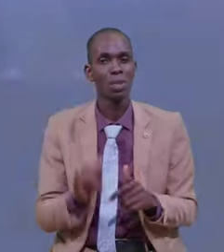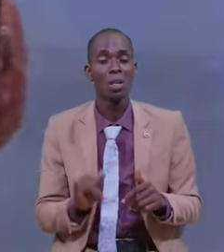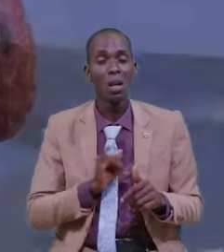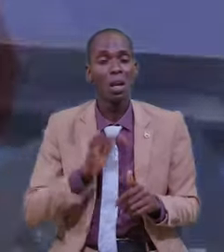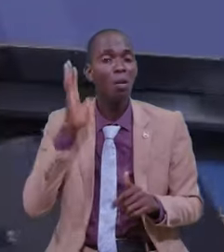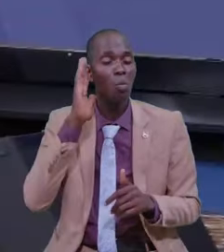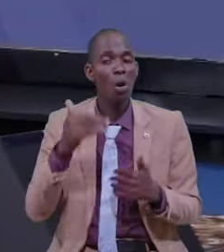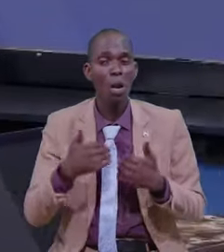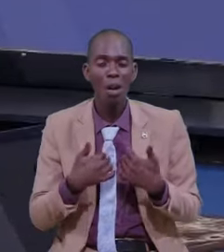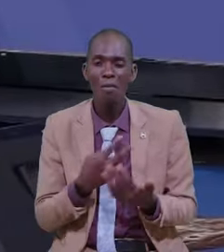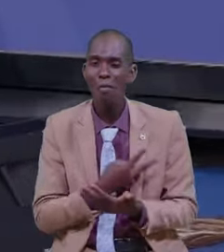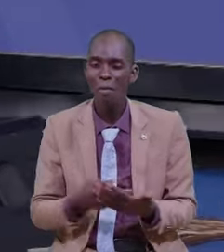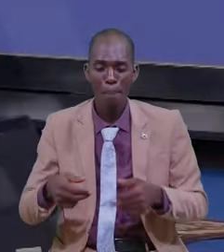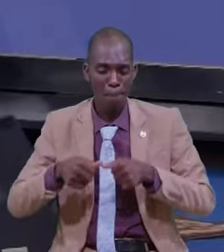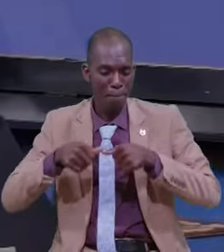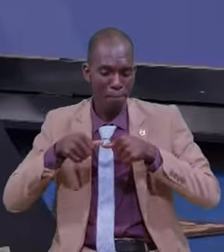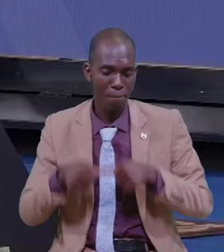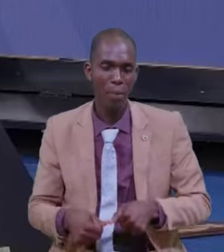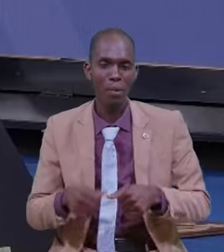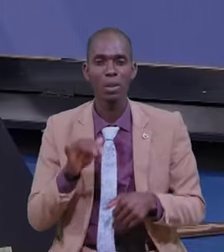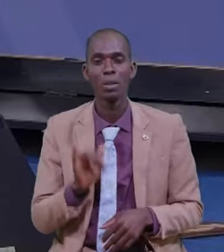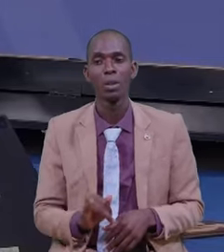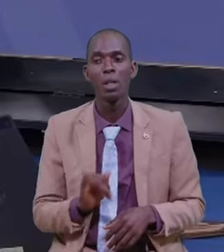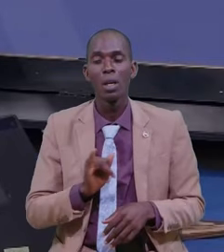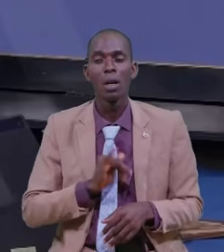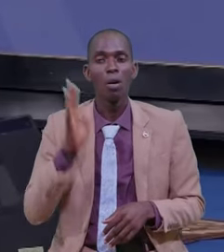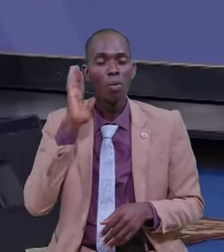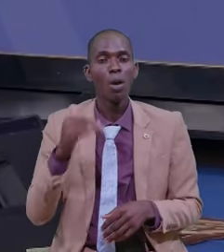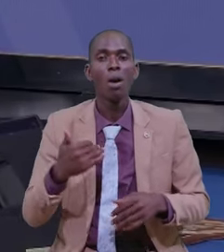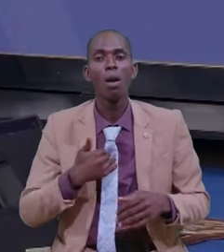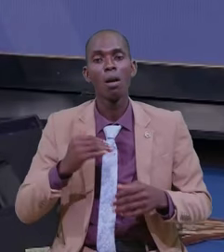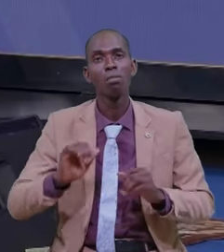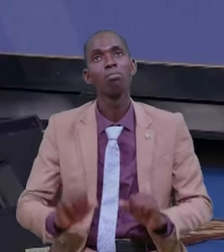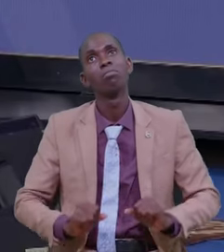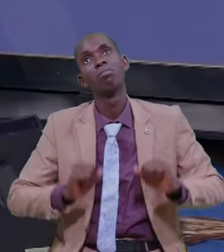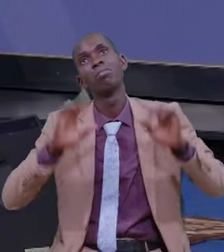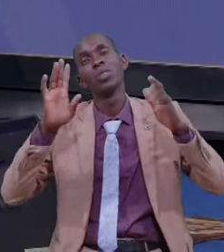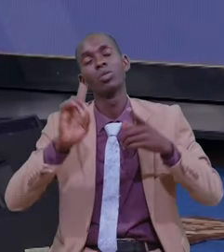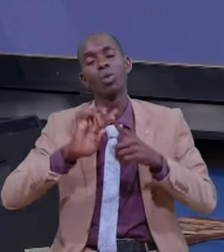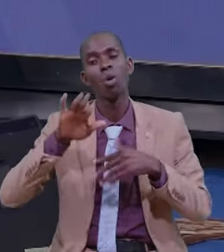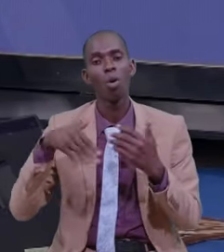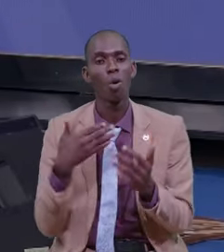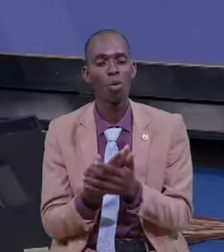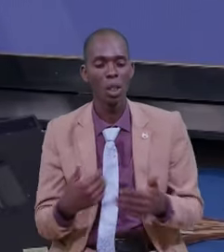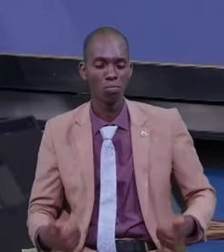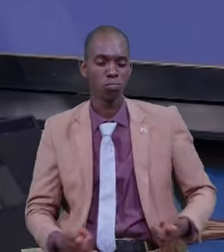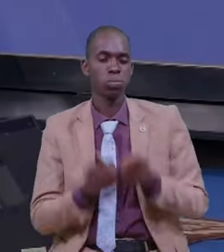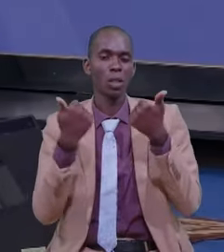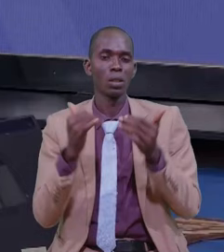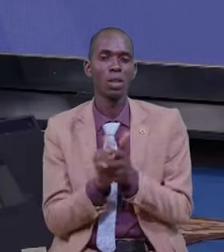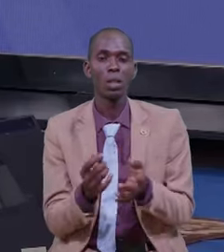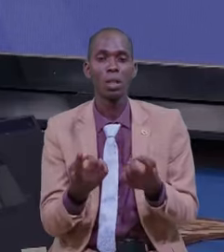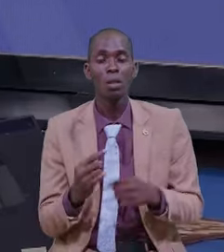failed permanently. I could have succumbed to all the challenges that came, and I could have